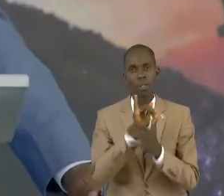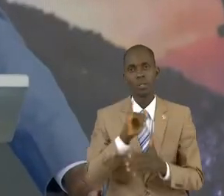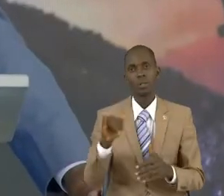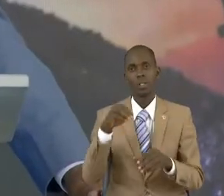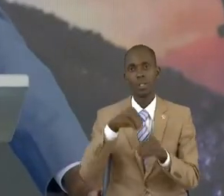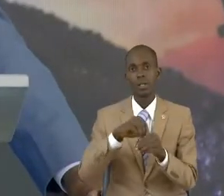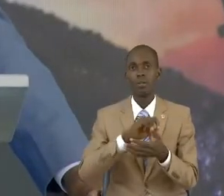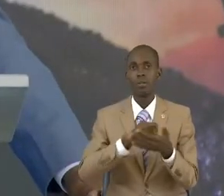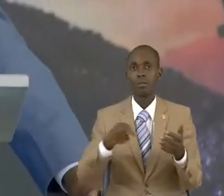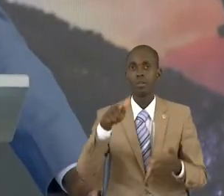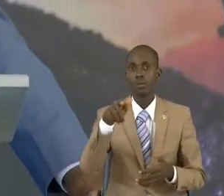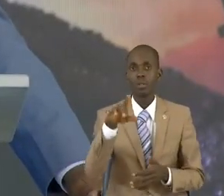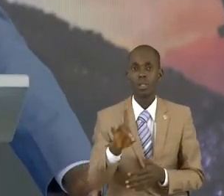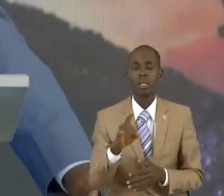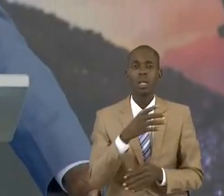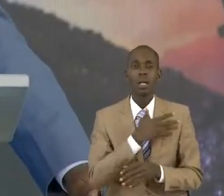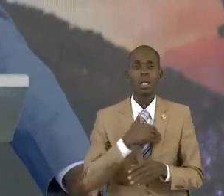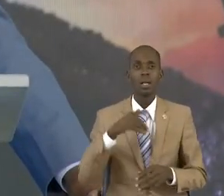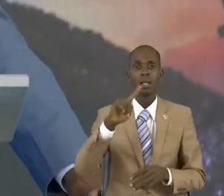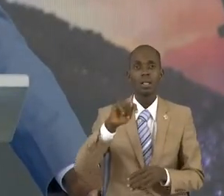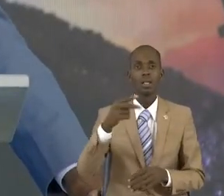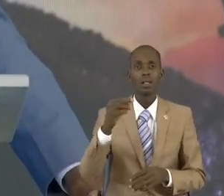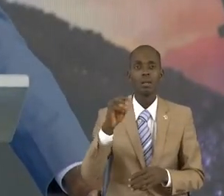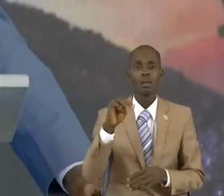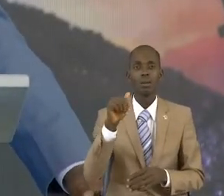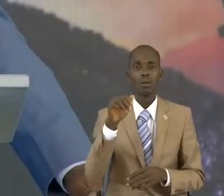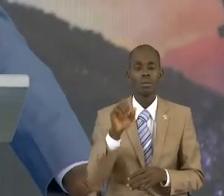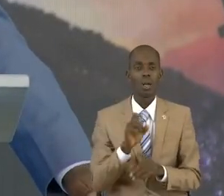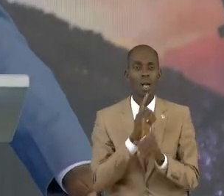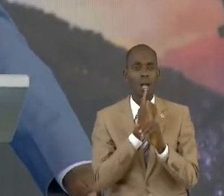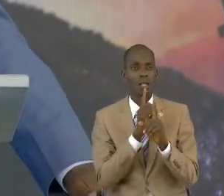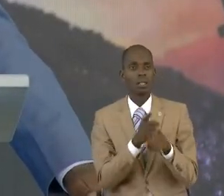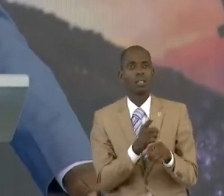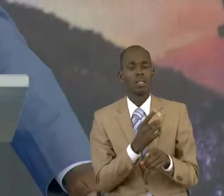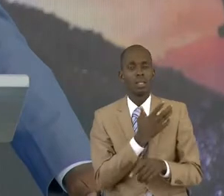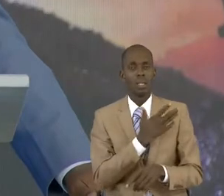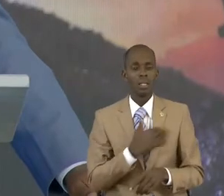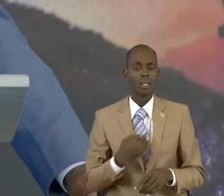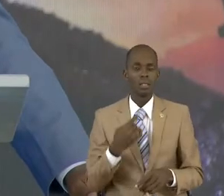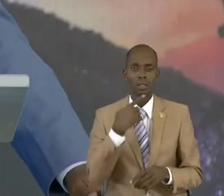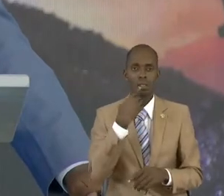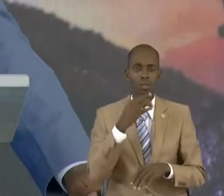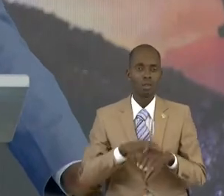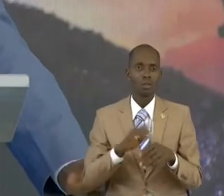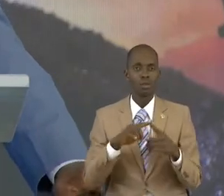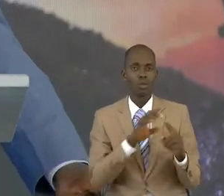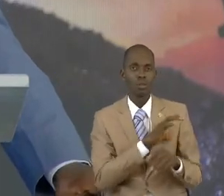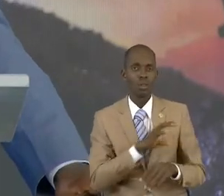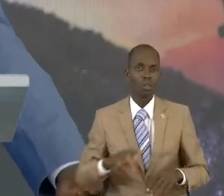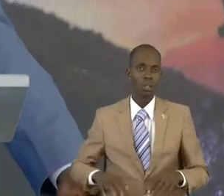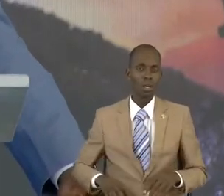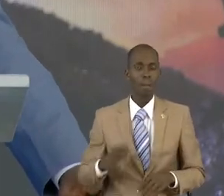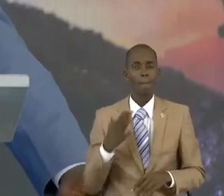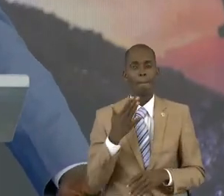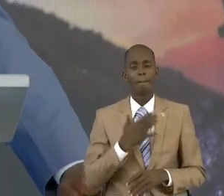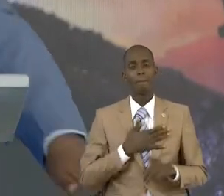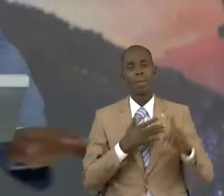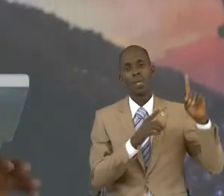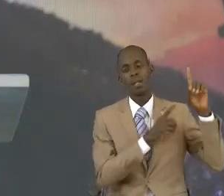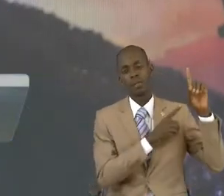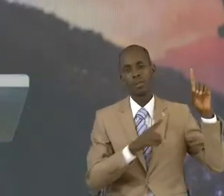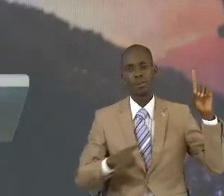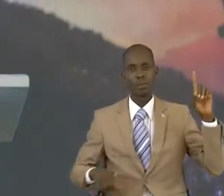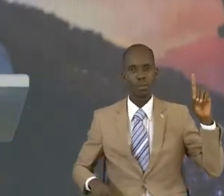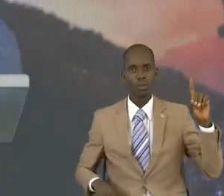And Thomas answered and said unto him, my Lord and